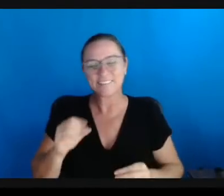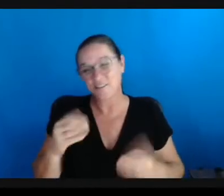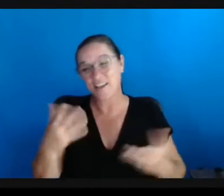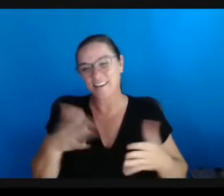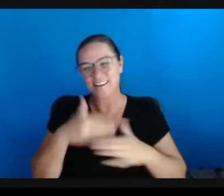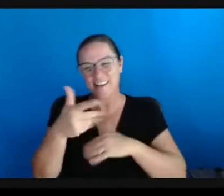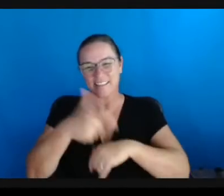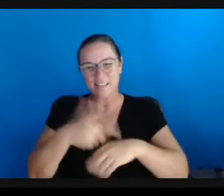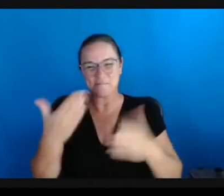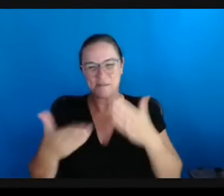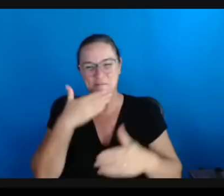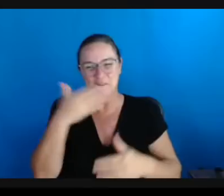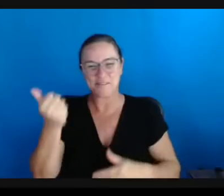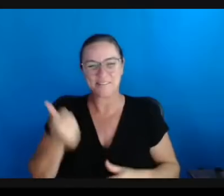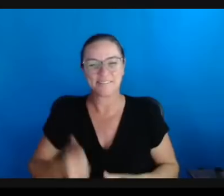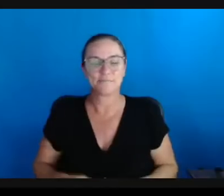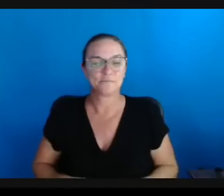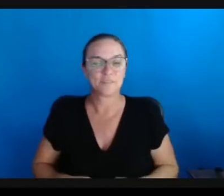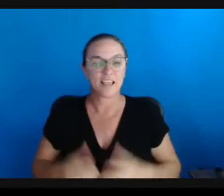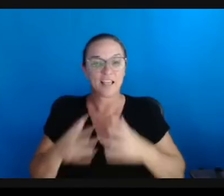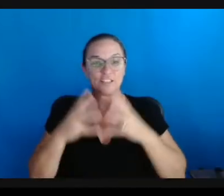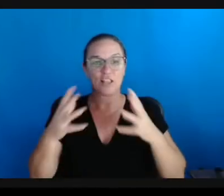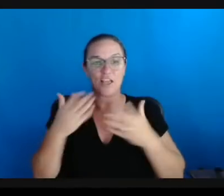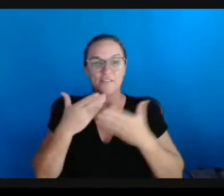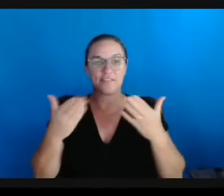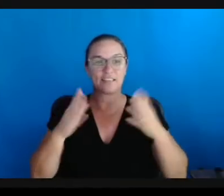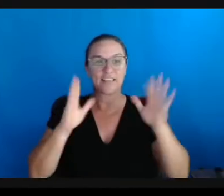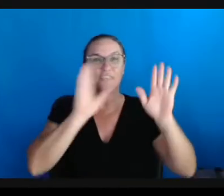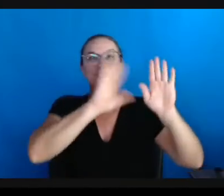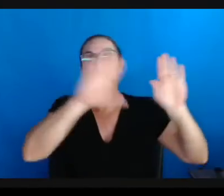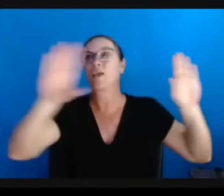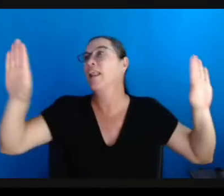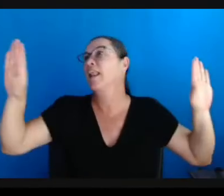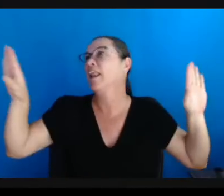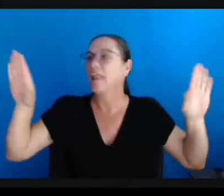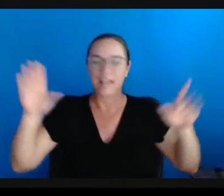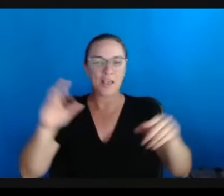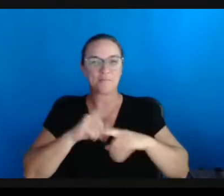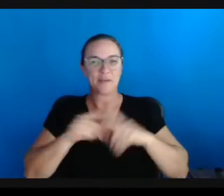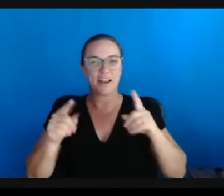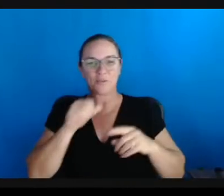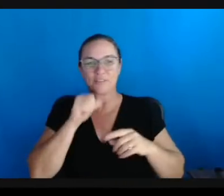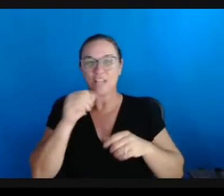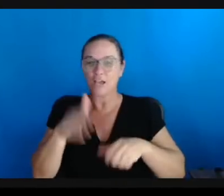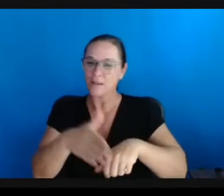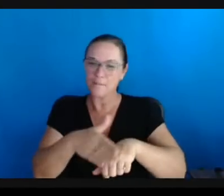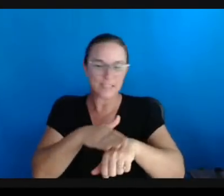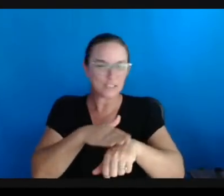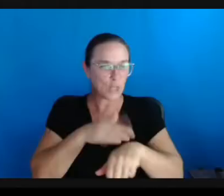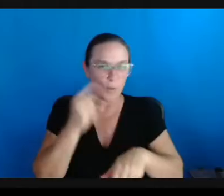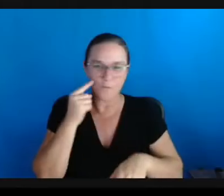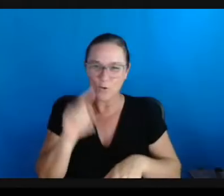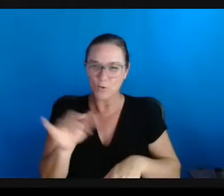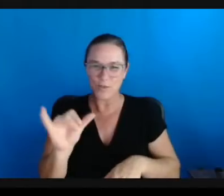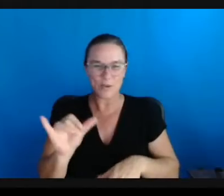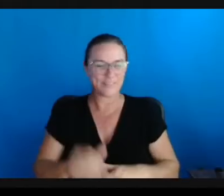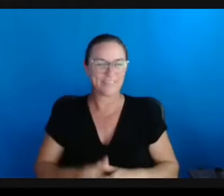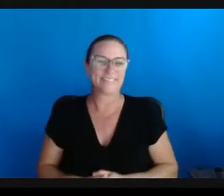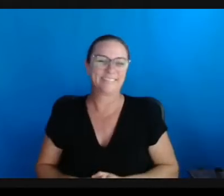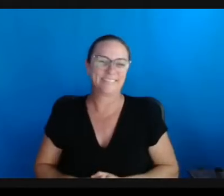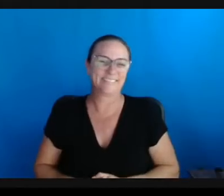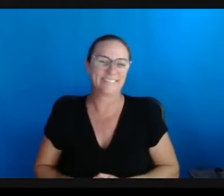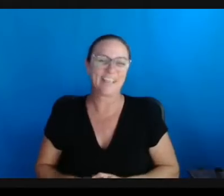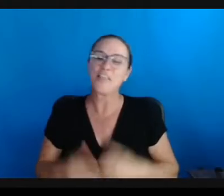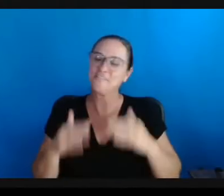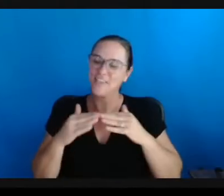It's a lot of stuff on the screens all over the place here. And I wasn't going to slow it down for you either. No, that's